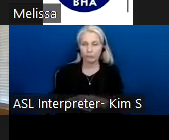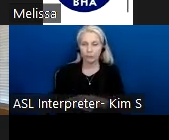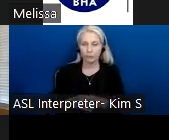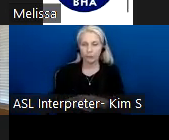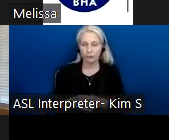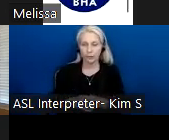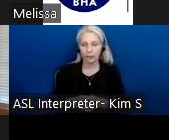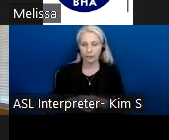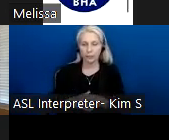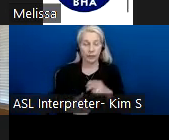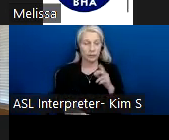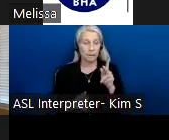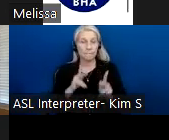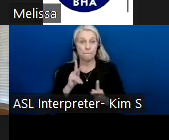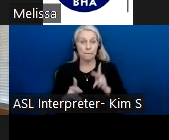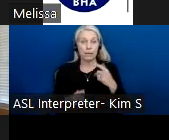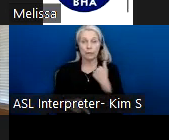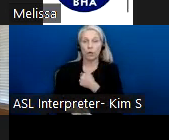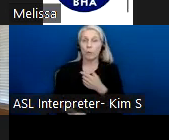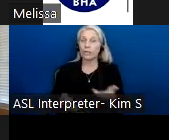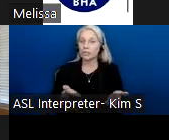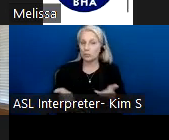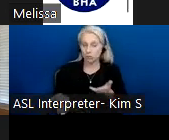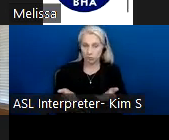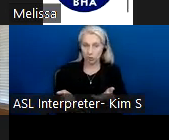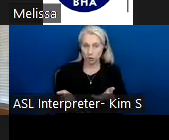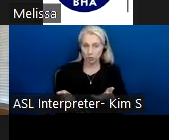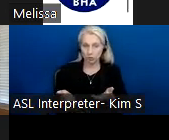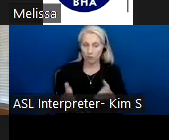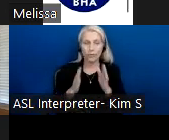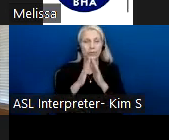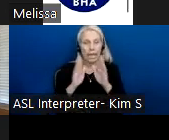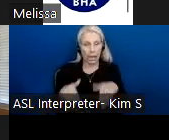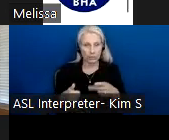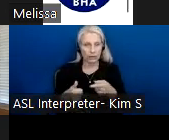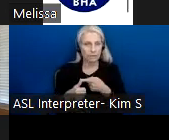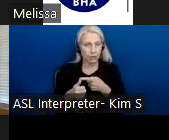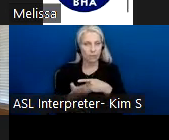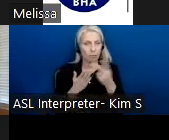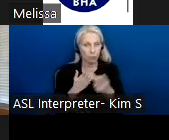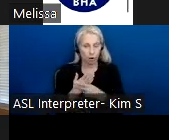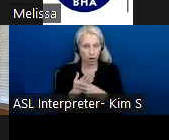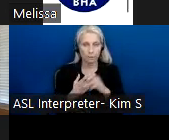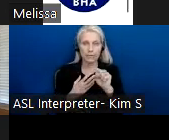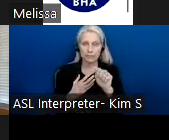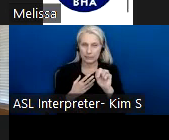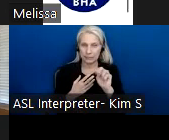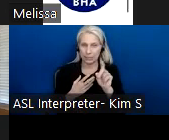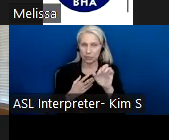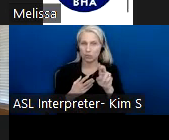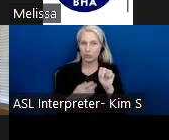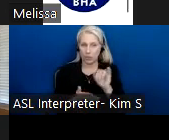In the people we serve at our Housing First programs, which Sanderson is,